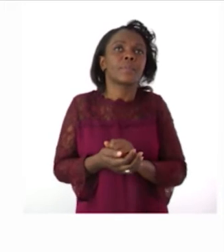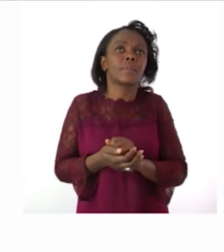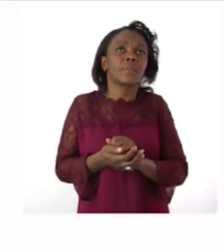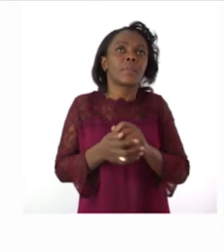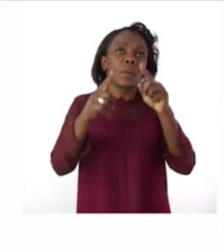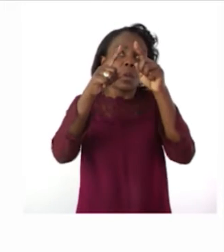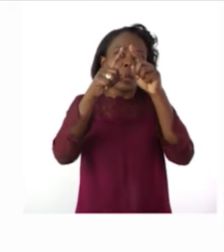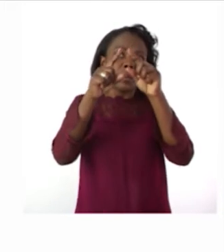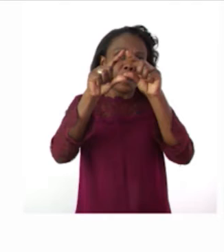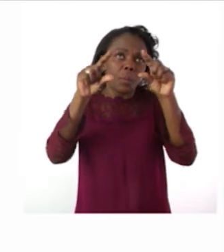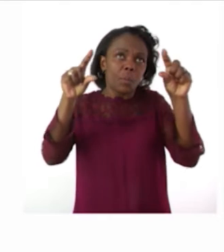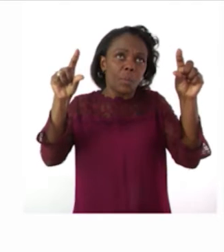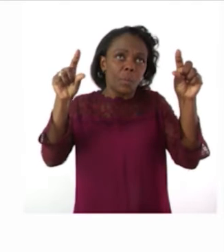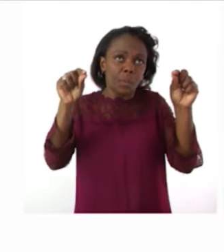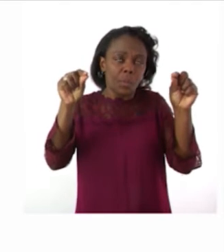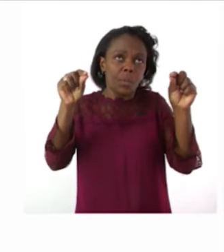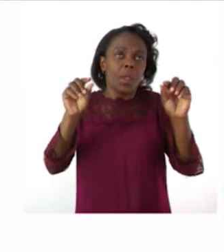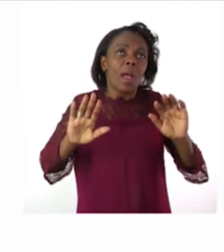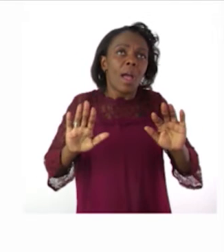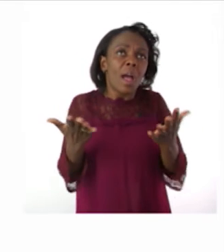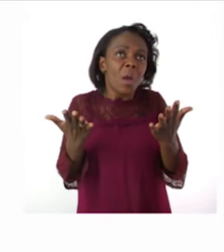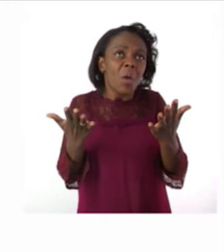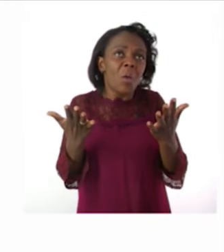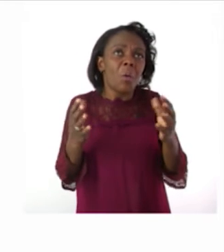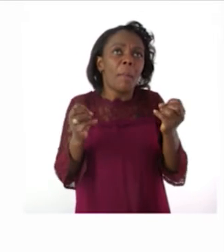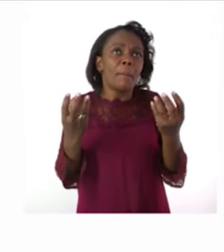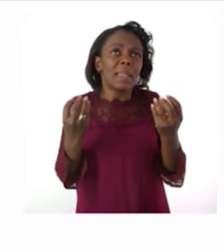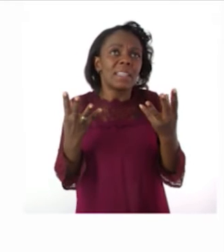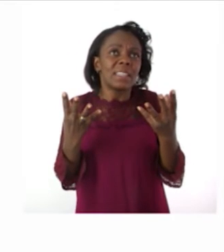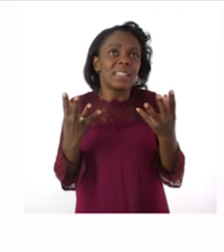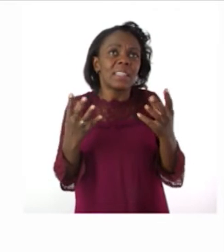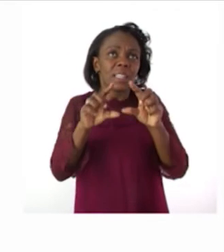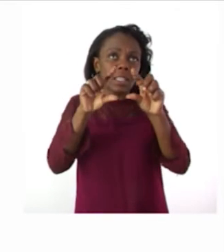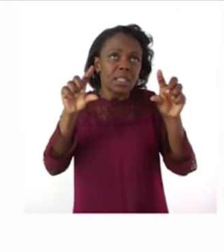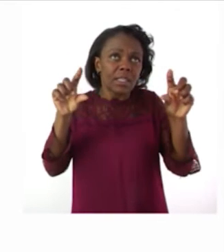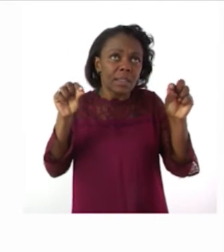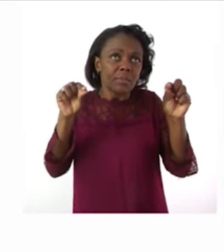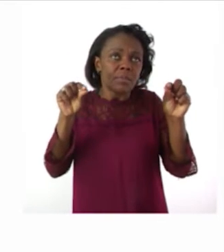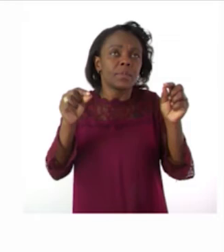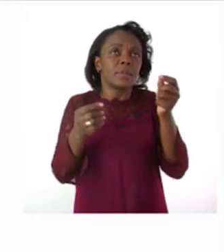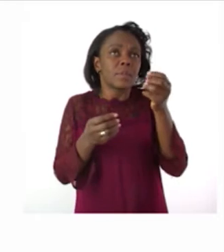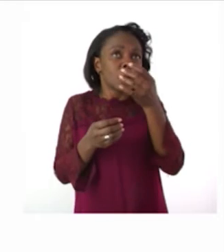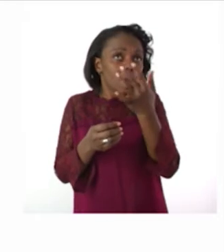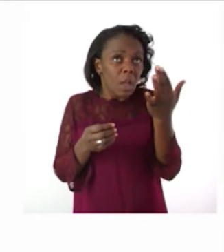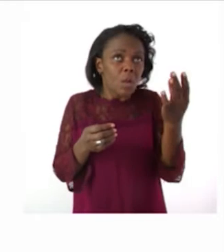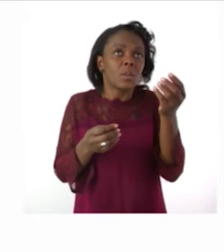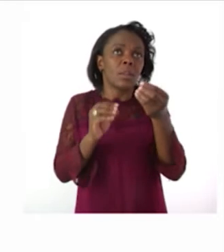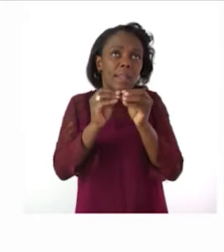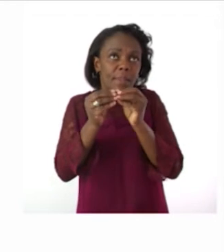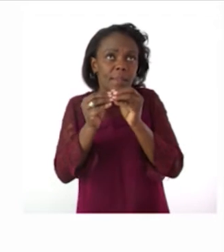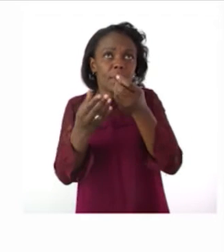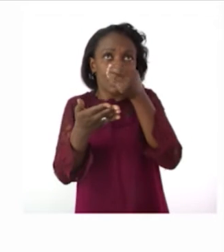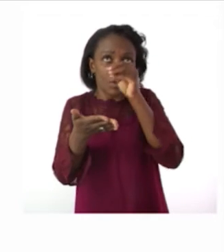is a rectangle? Do you still remember how it looks like? Okay, so identify it and count how many they